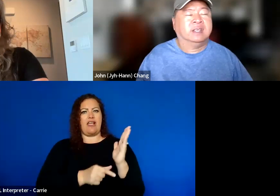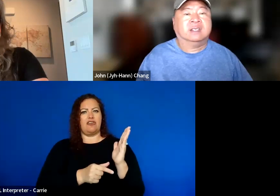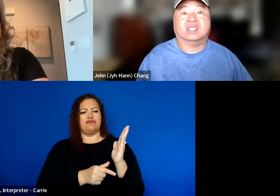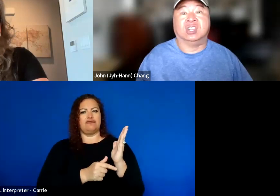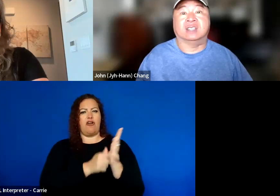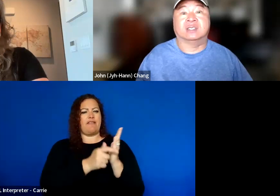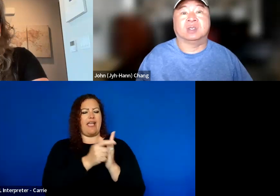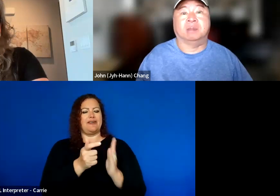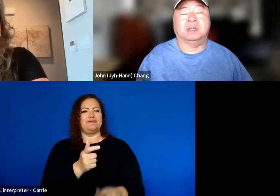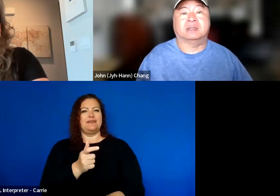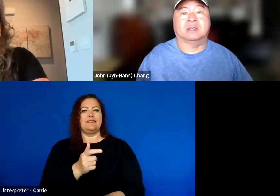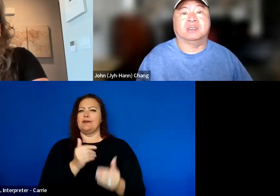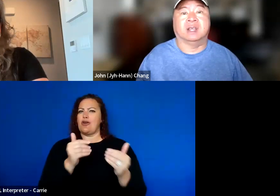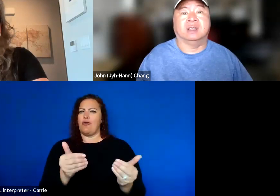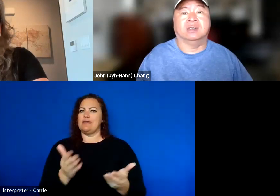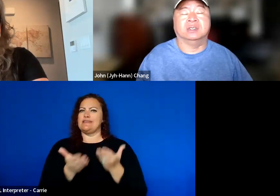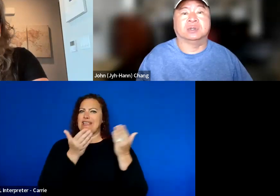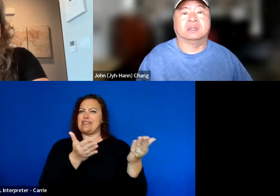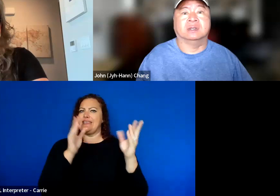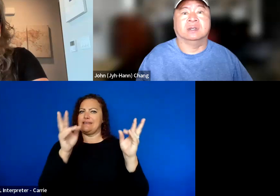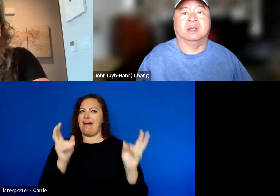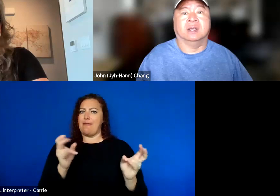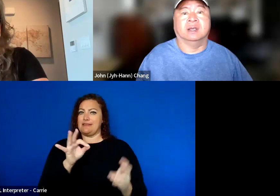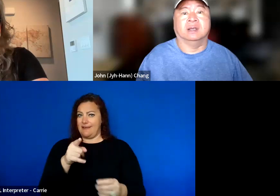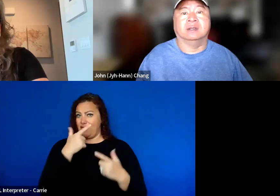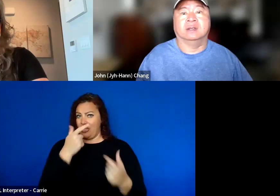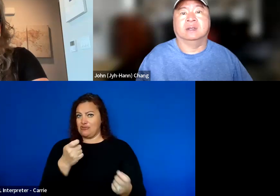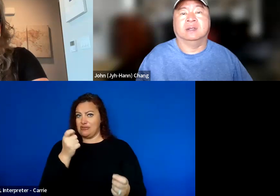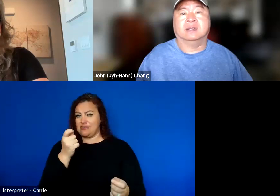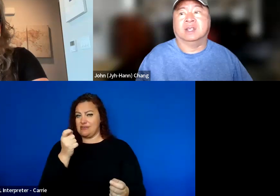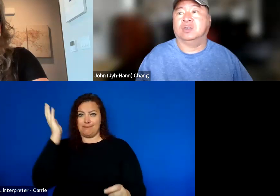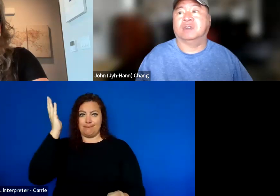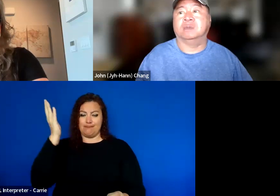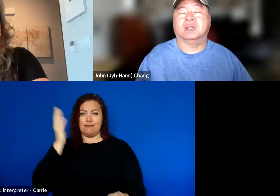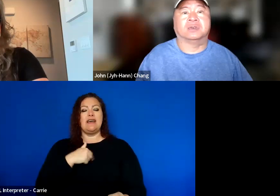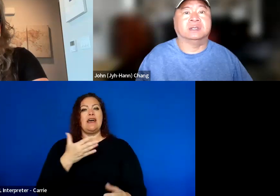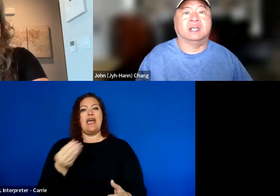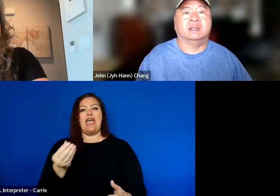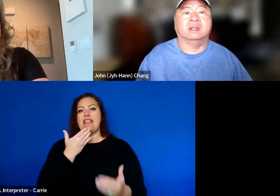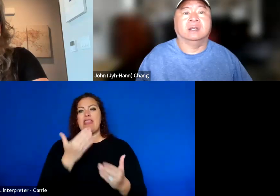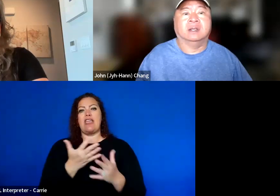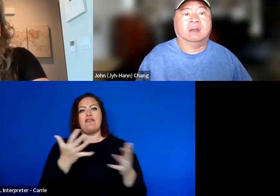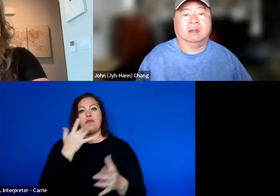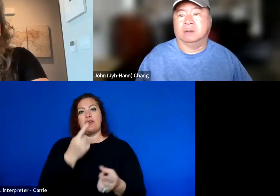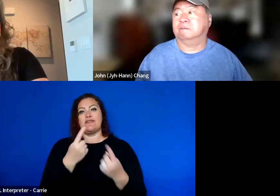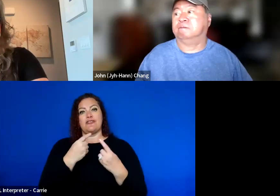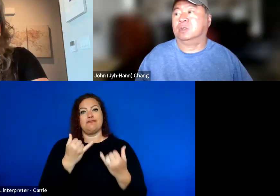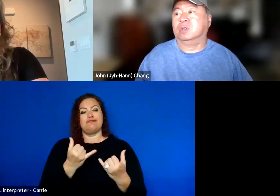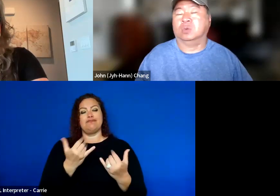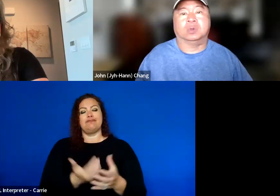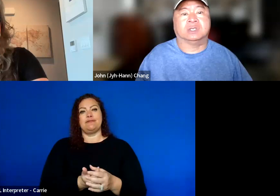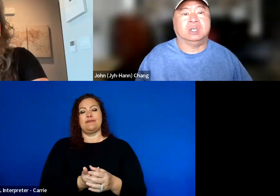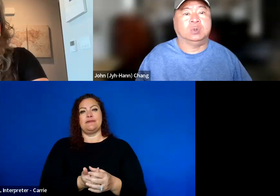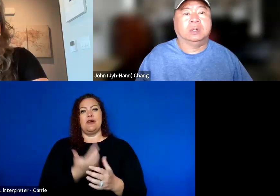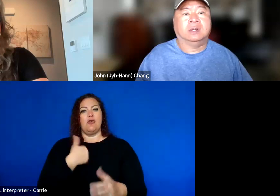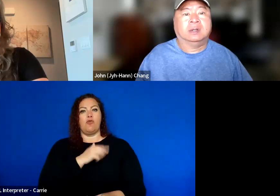to suggest some topics if you're interested. And thank you very much for attending.